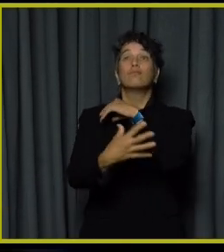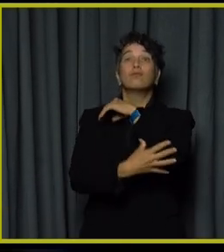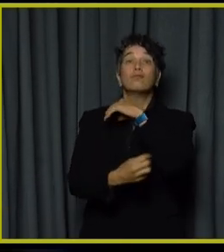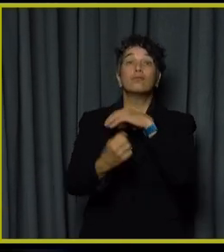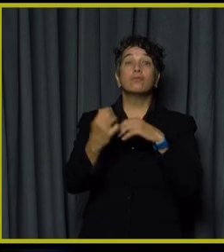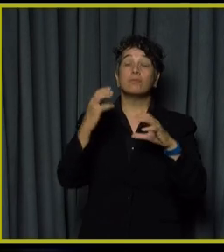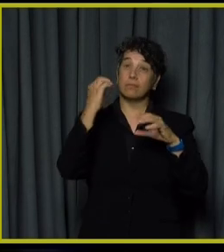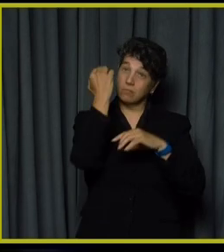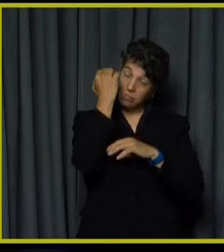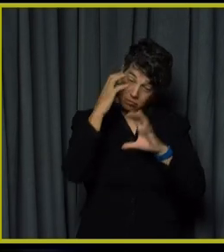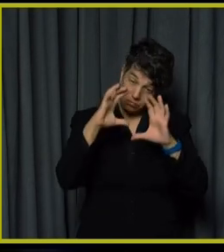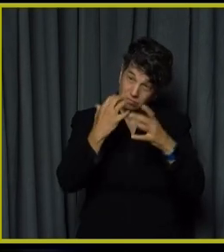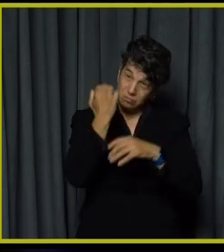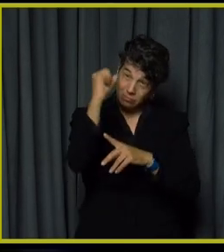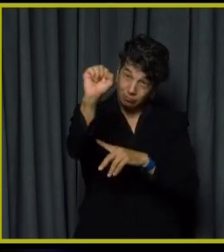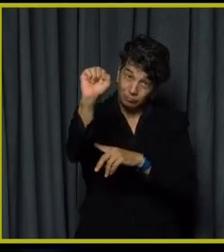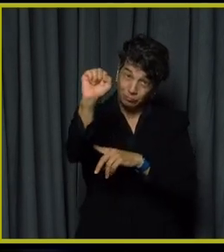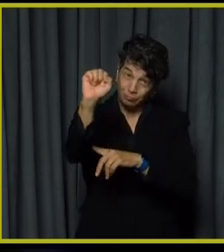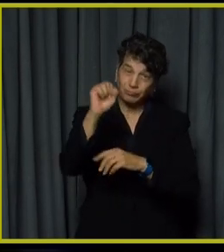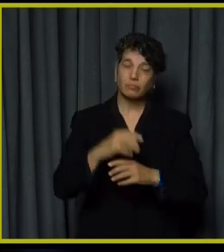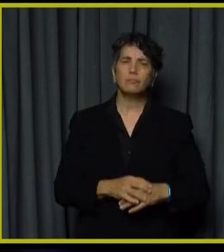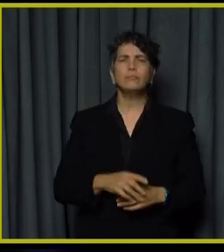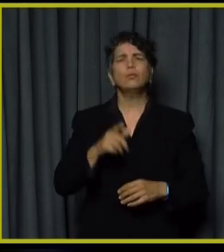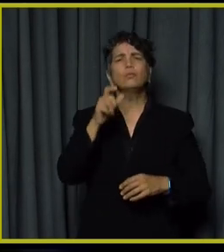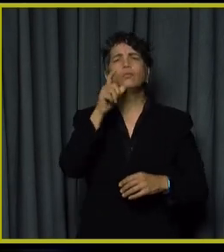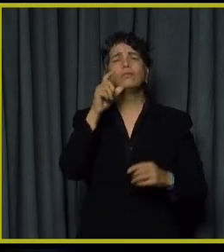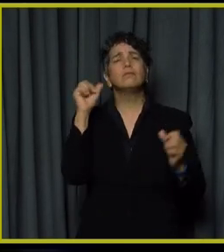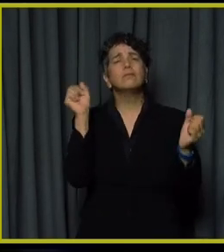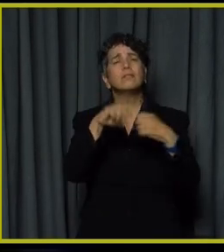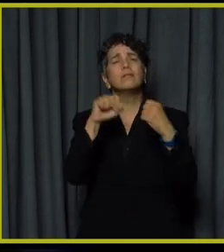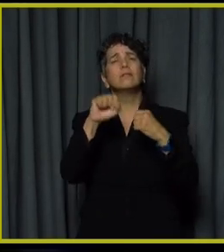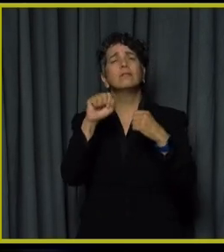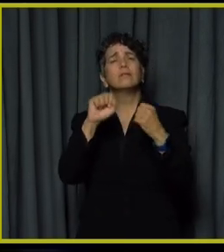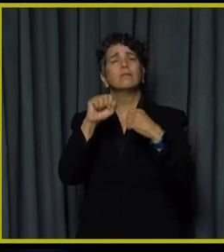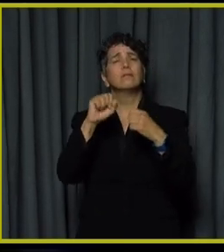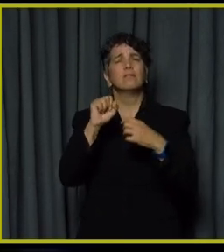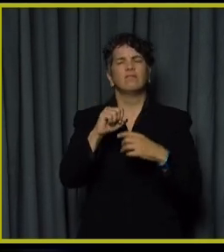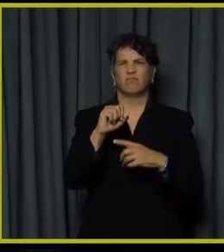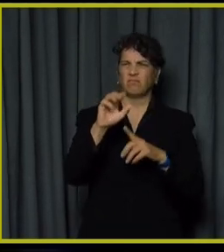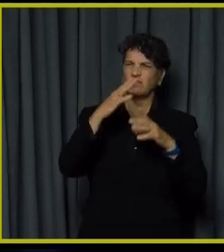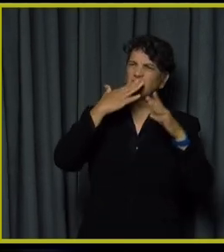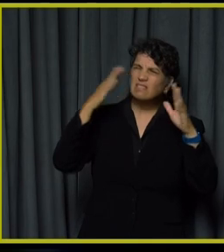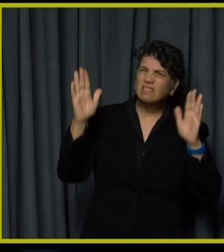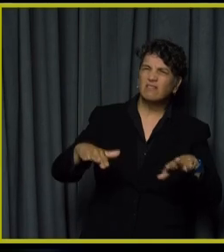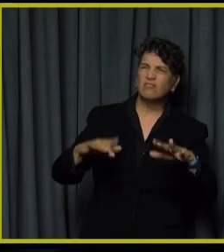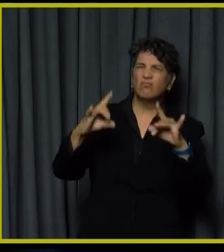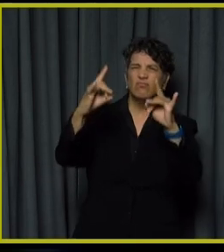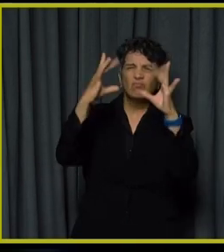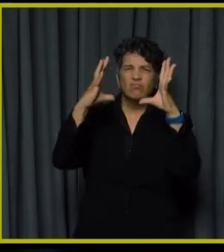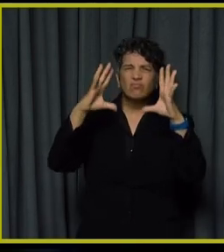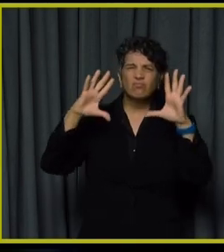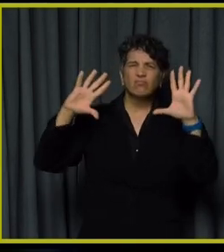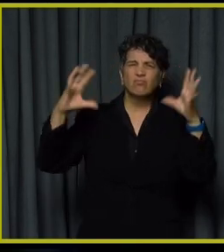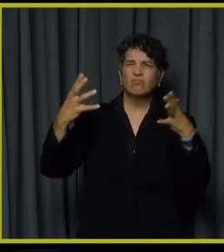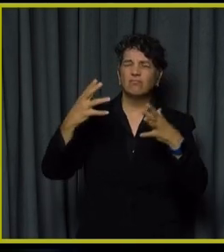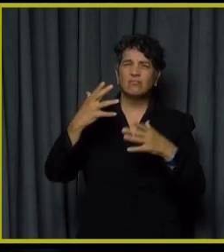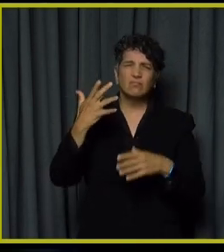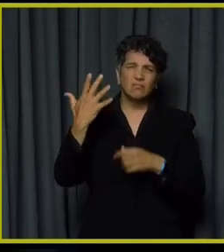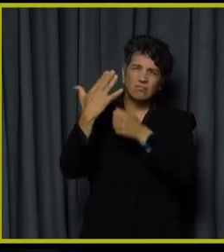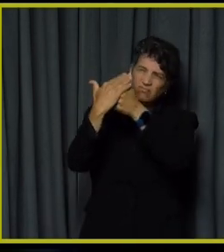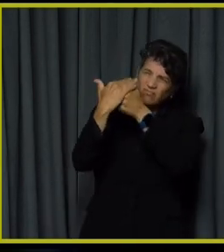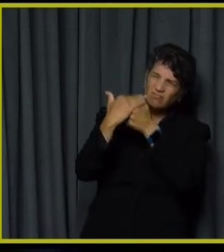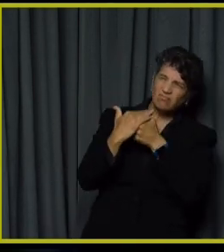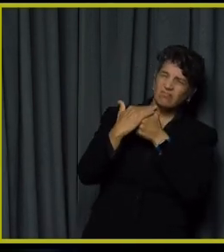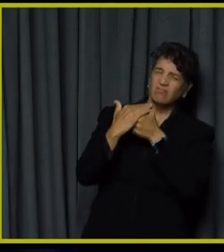all those who are fighting to expose and address these evils and intolerable injustices. We